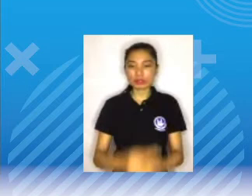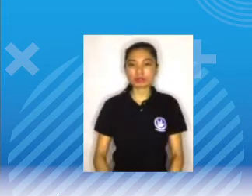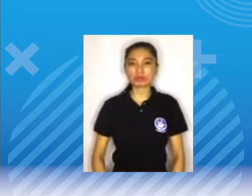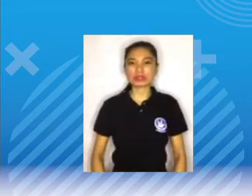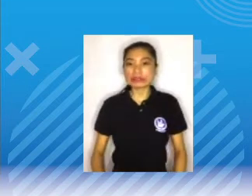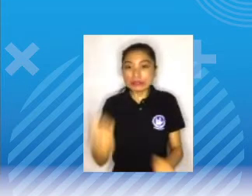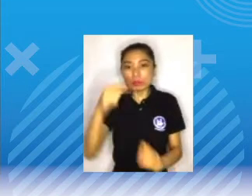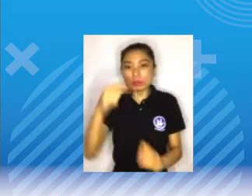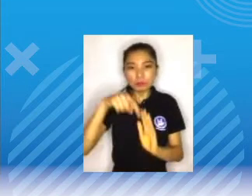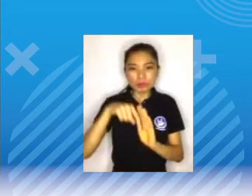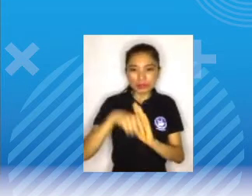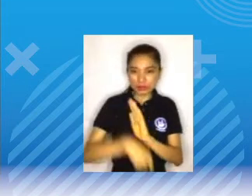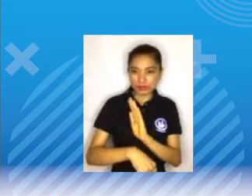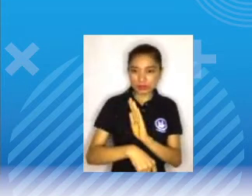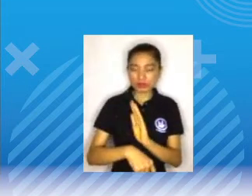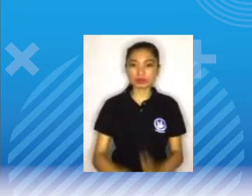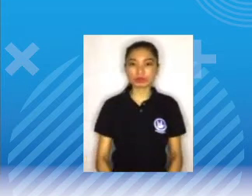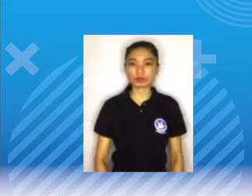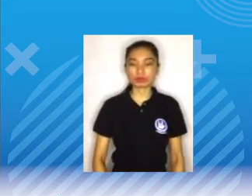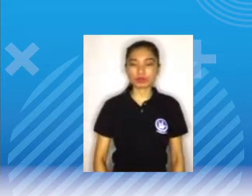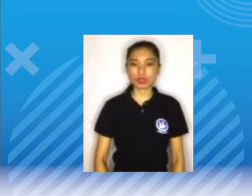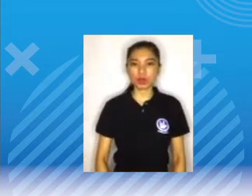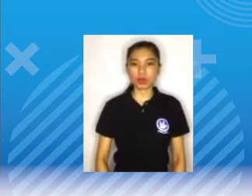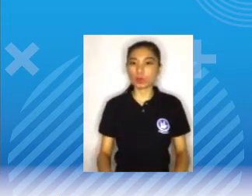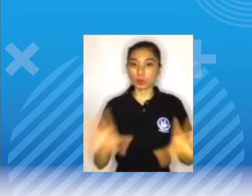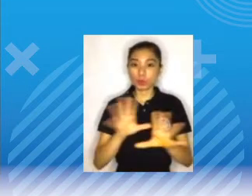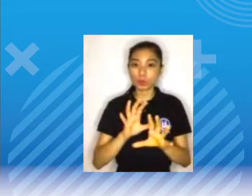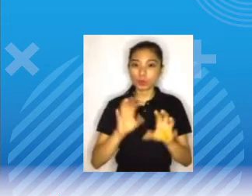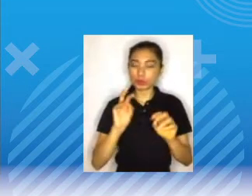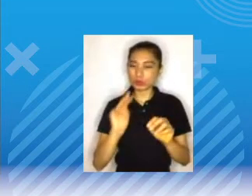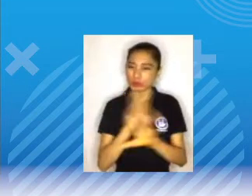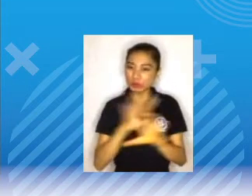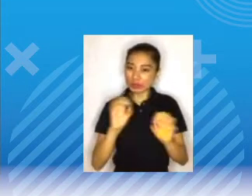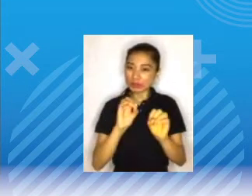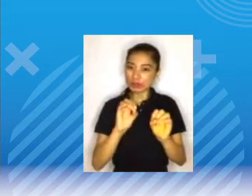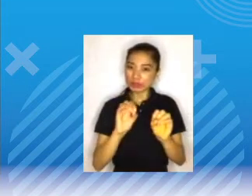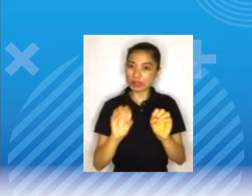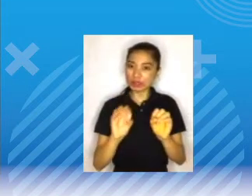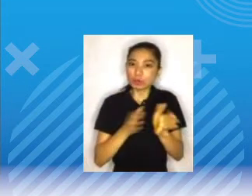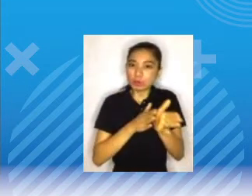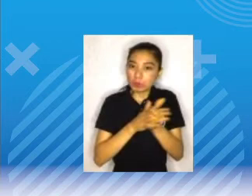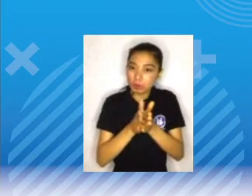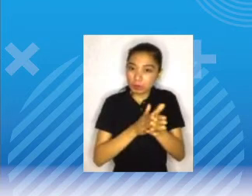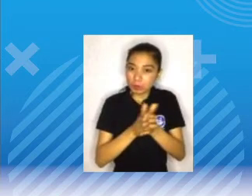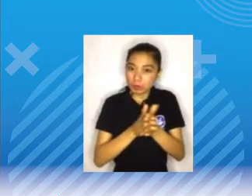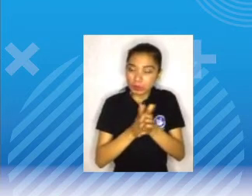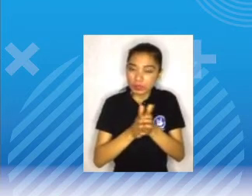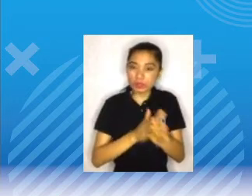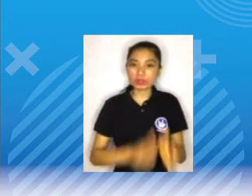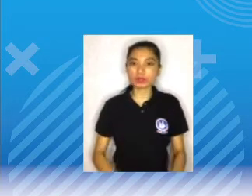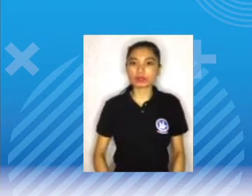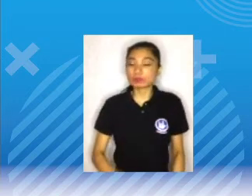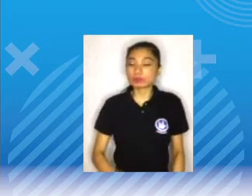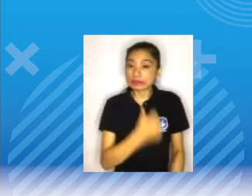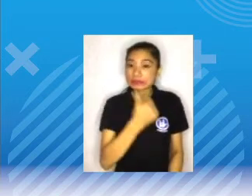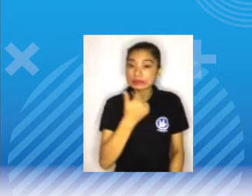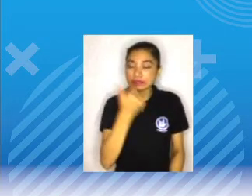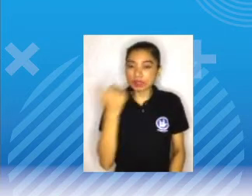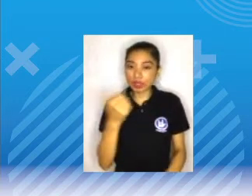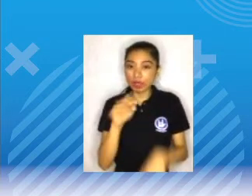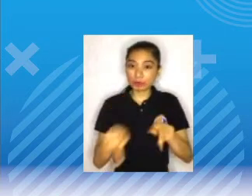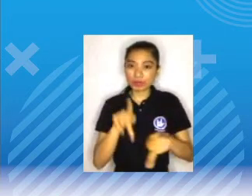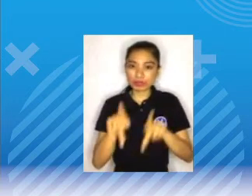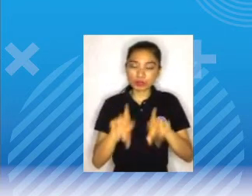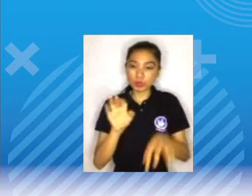hope. Some people use food, drugs, alcohol, or sometimes excessive watching of Netflix